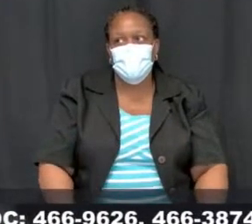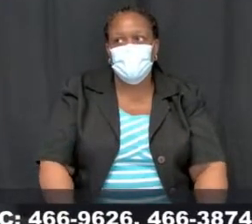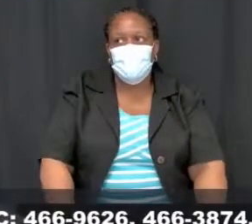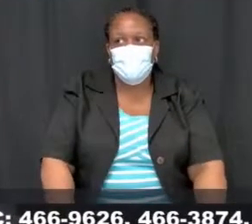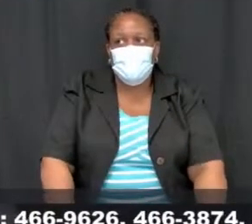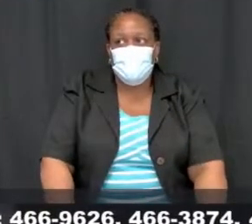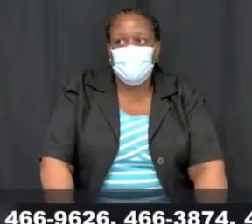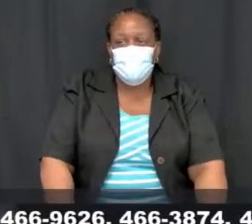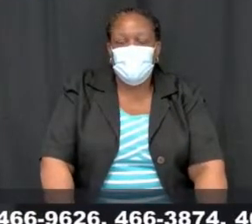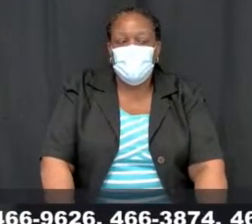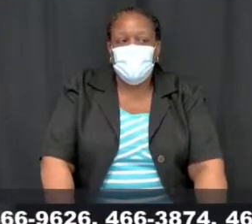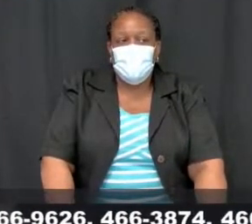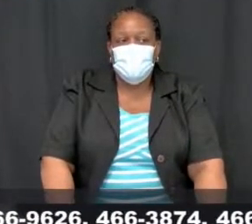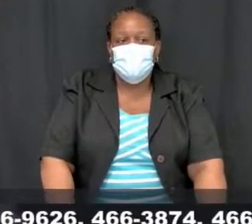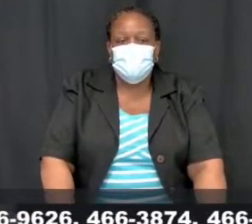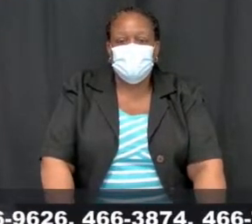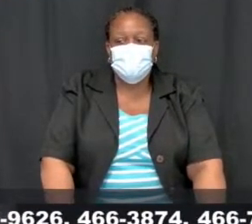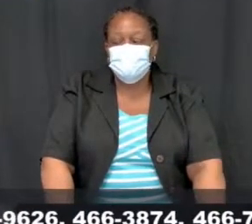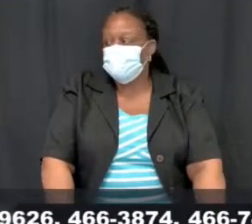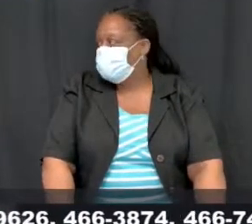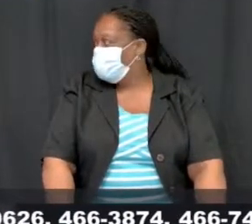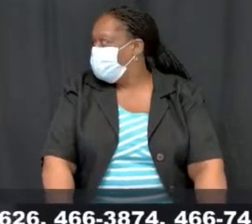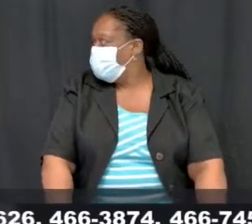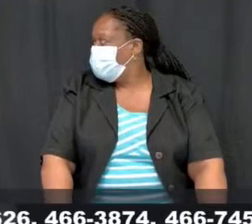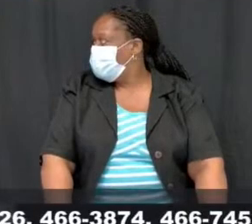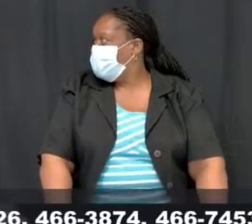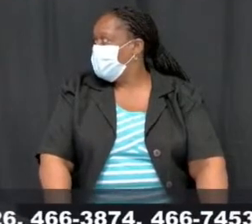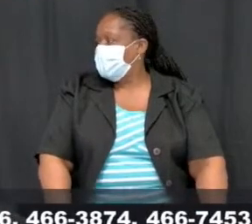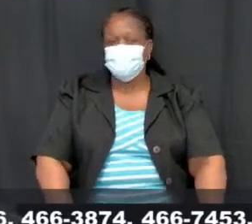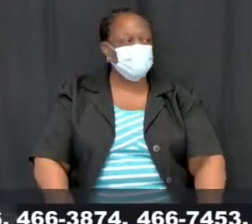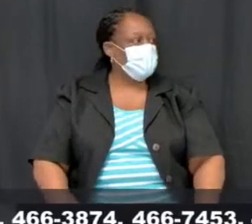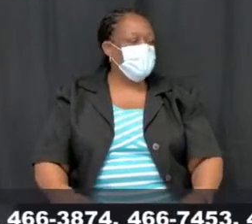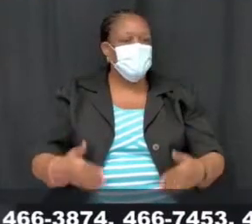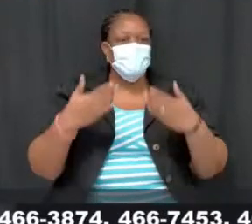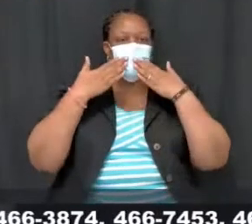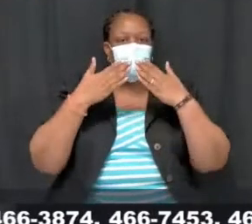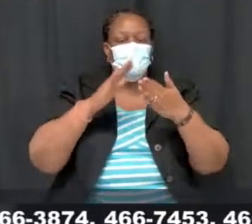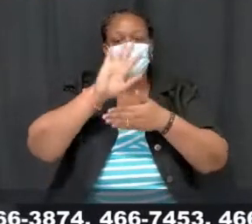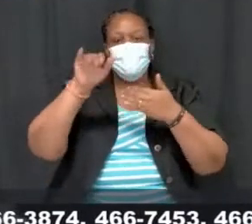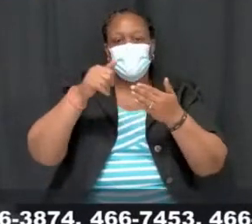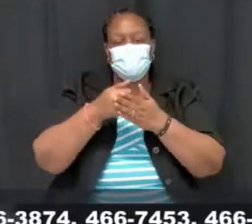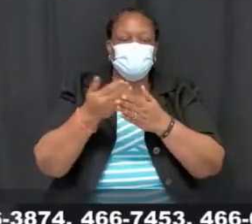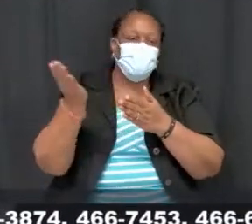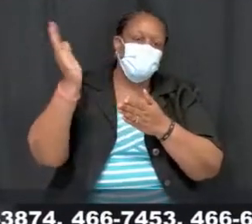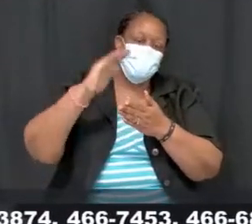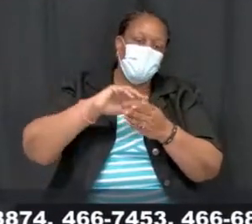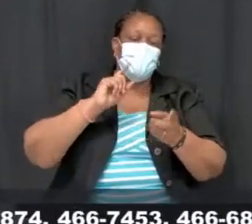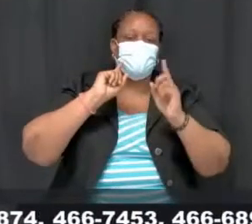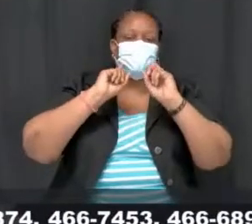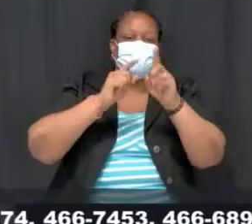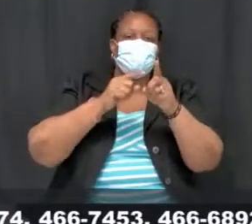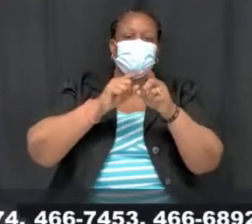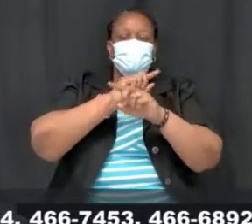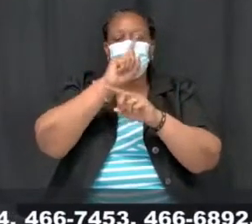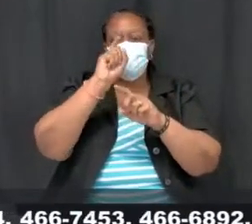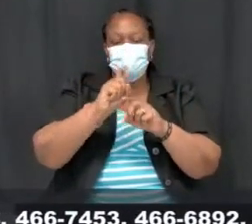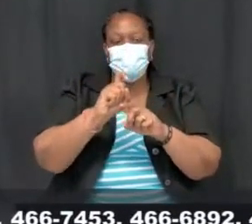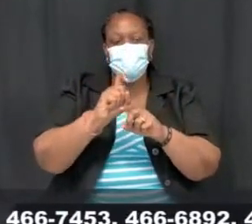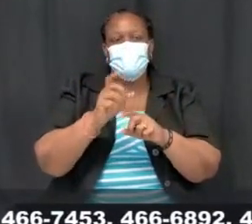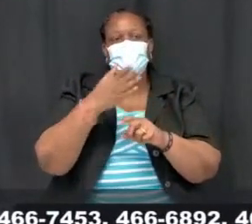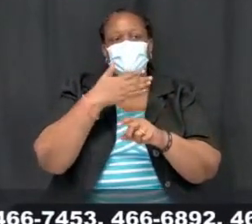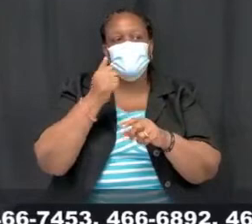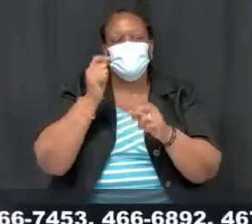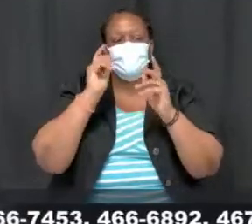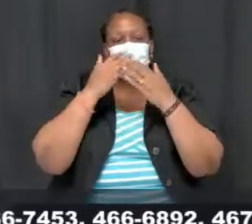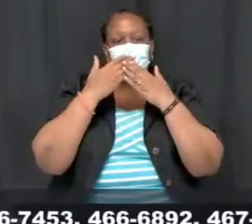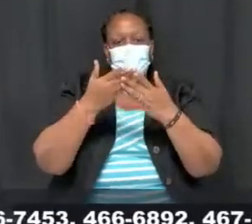Thank you very much to all who came and answered the questions, and thank you to all of you who continue to pose